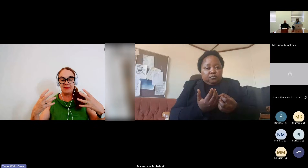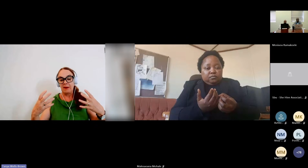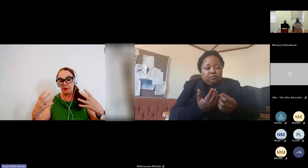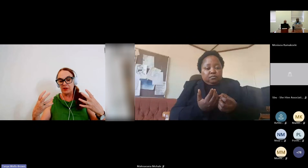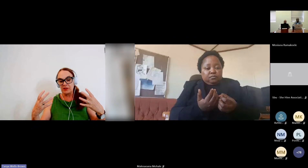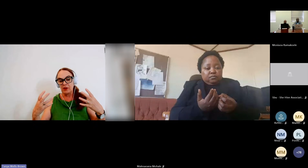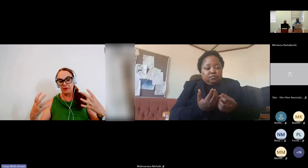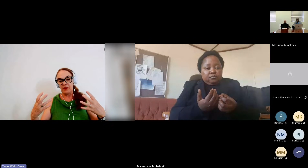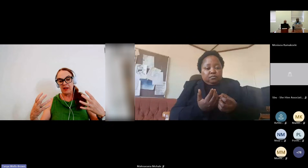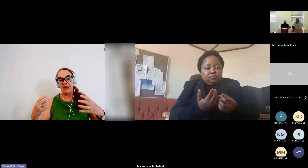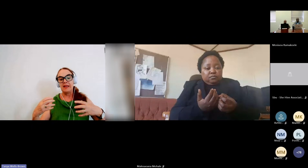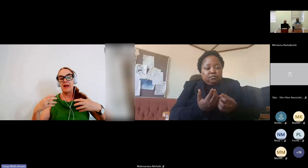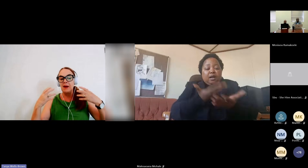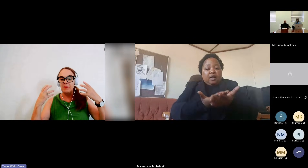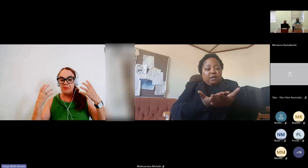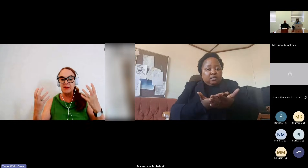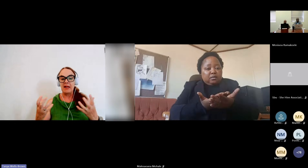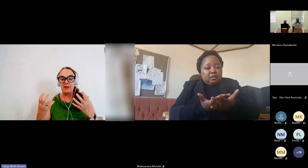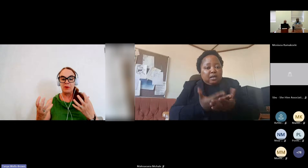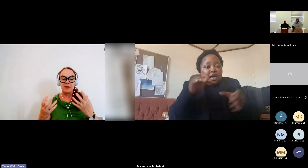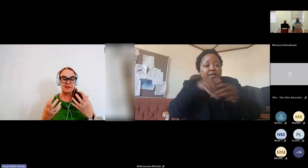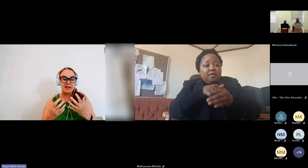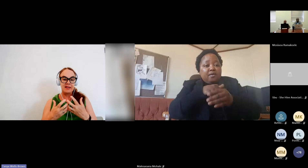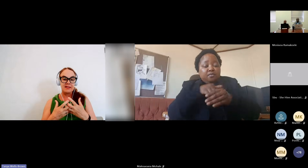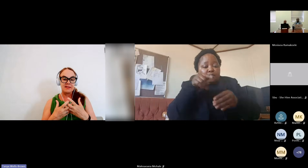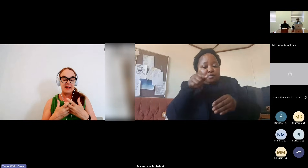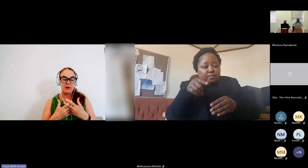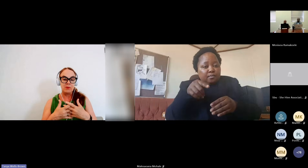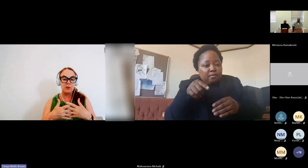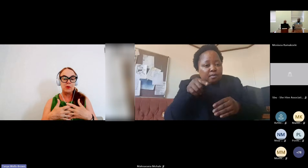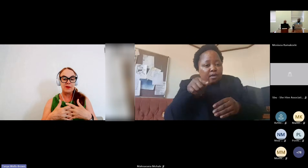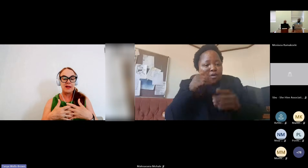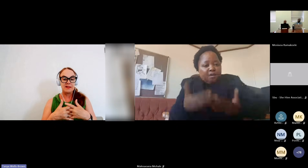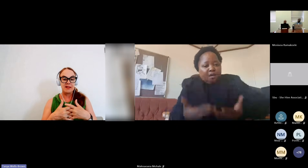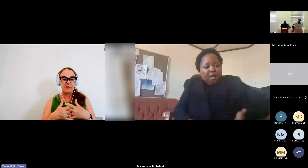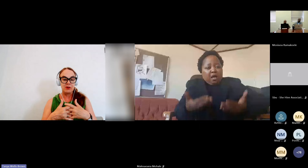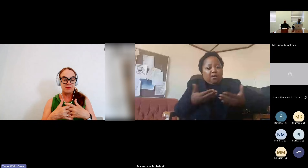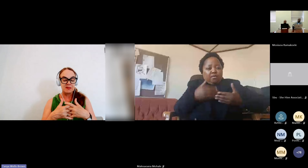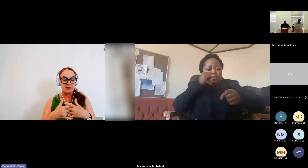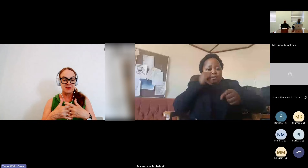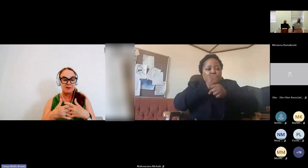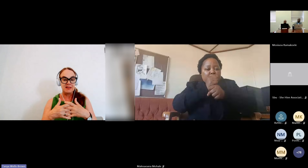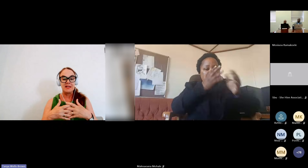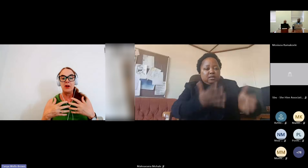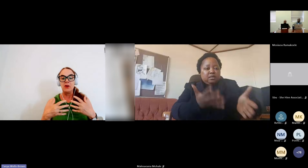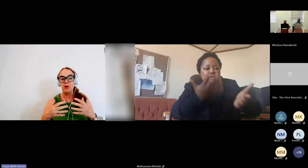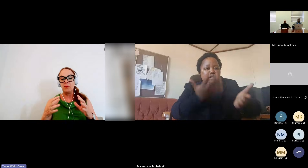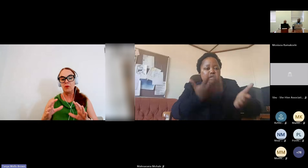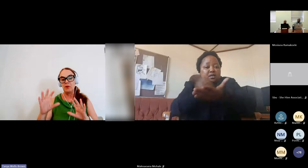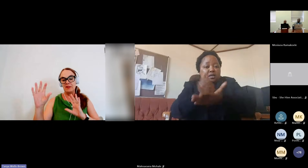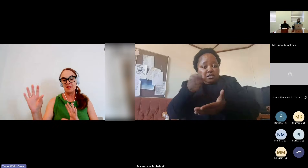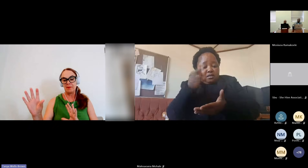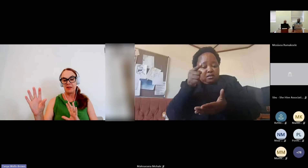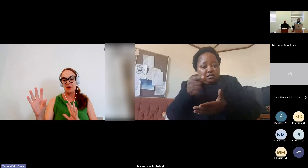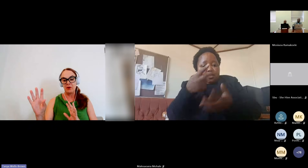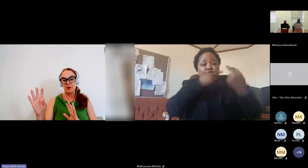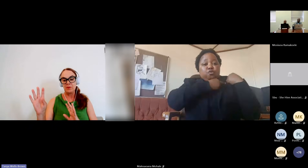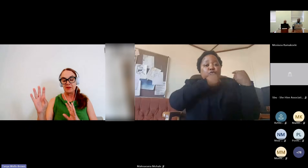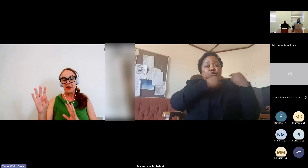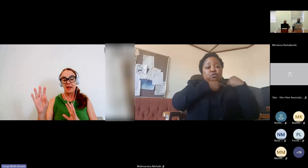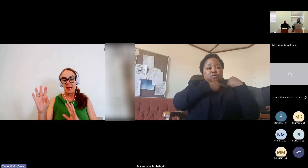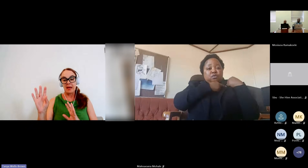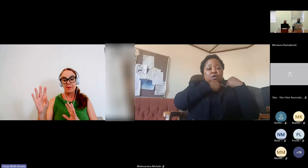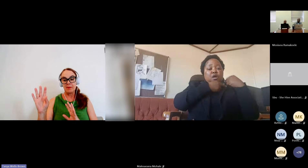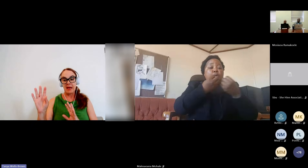in that protocol, if you like, health workers take on board that role and responsibility a lot more than somebody